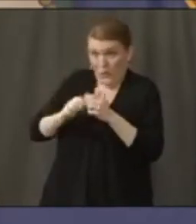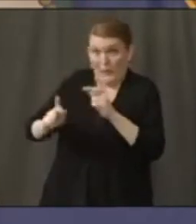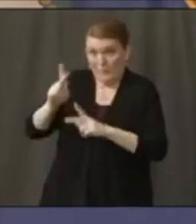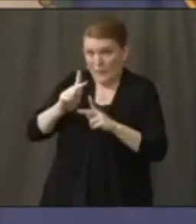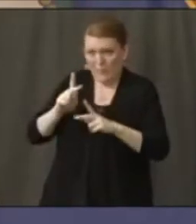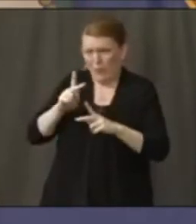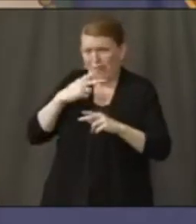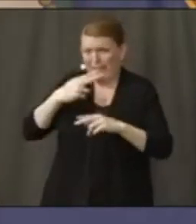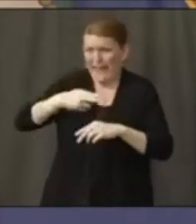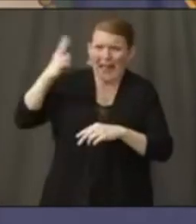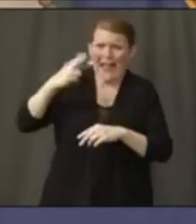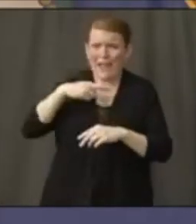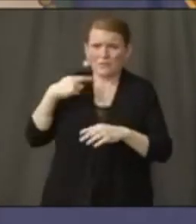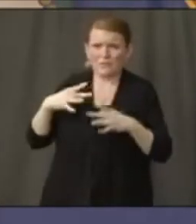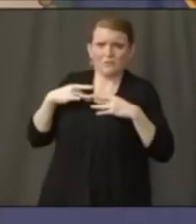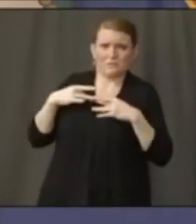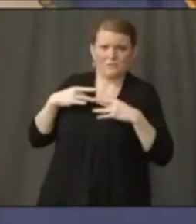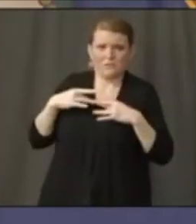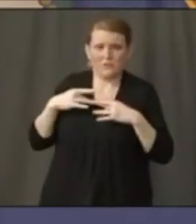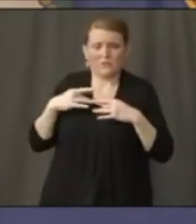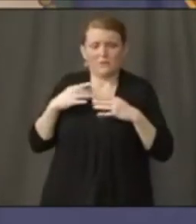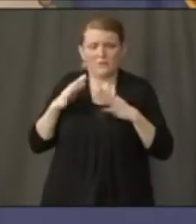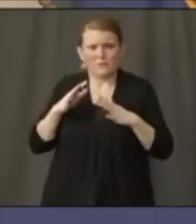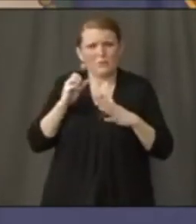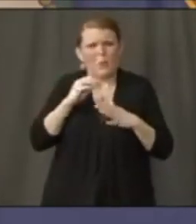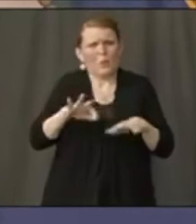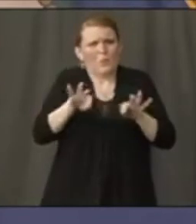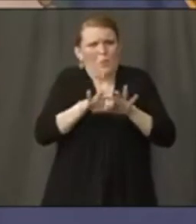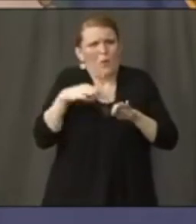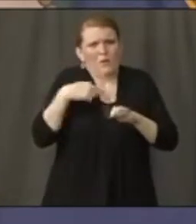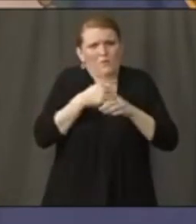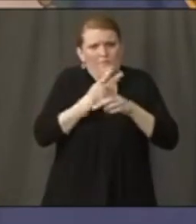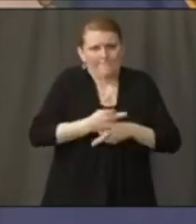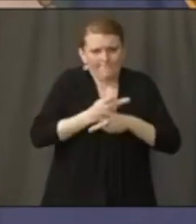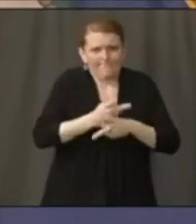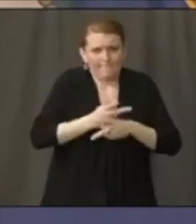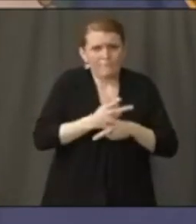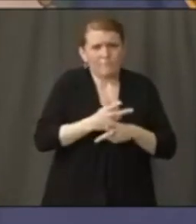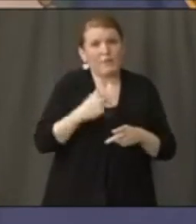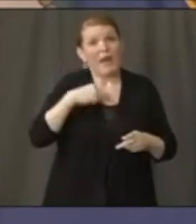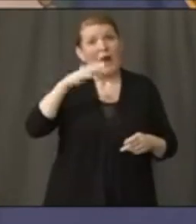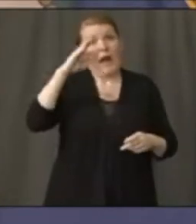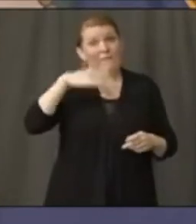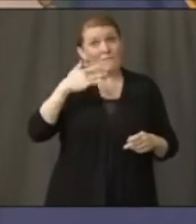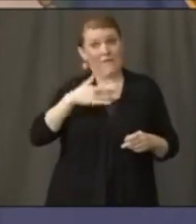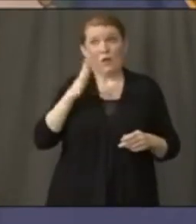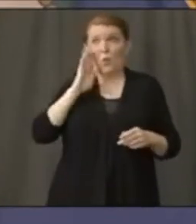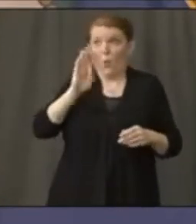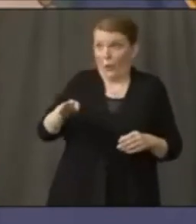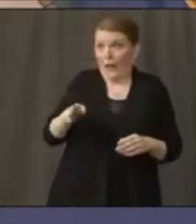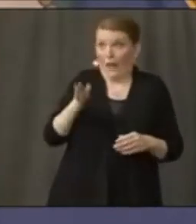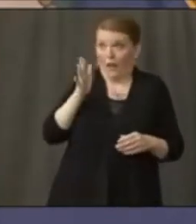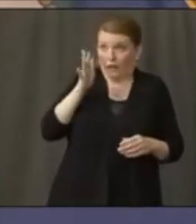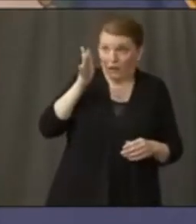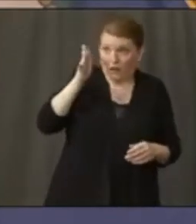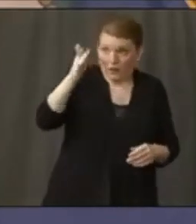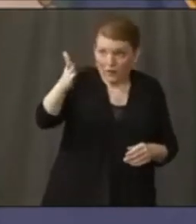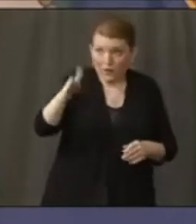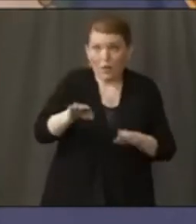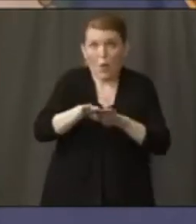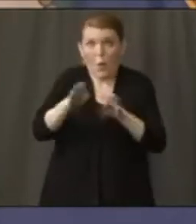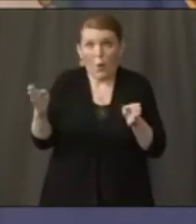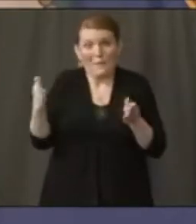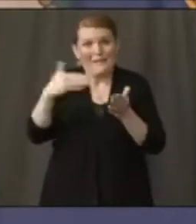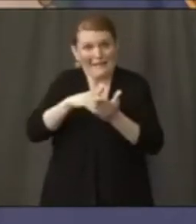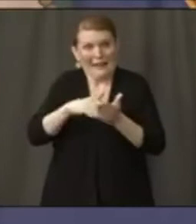inside dining, but I think it's not simply a matter of the state saying, you know, June 20th. It's